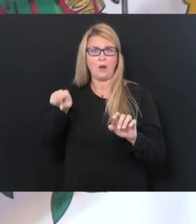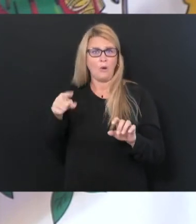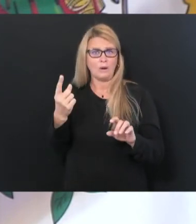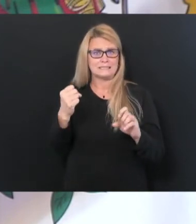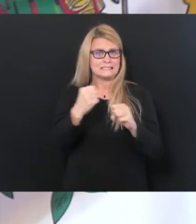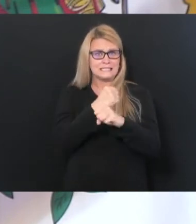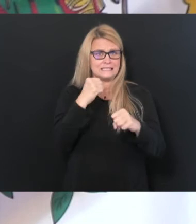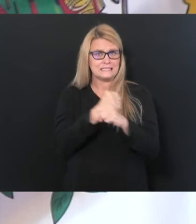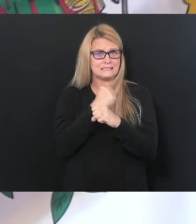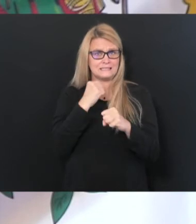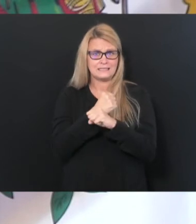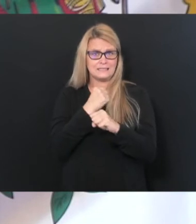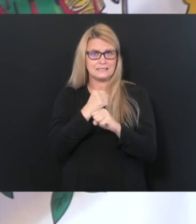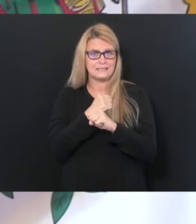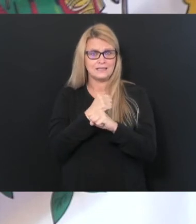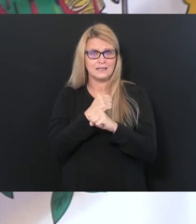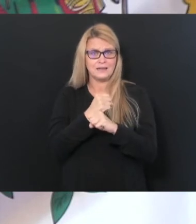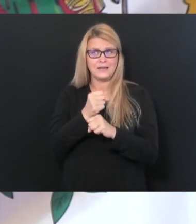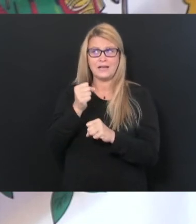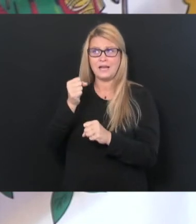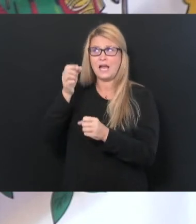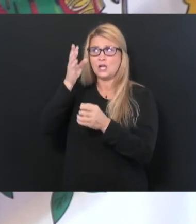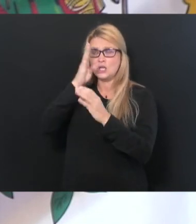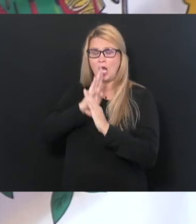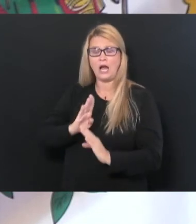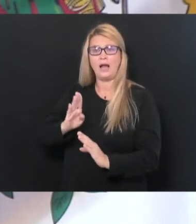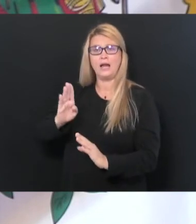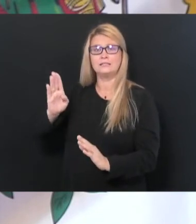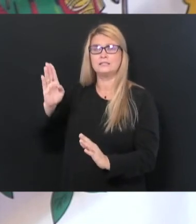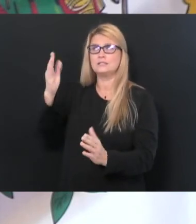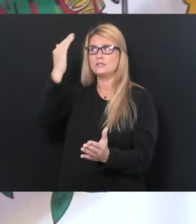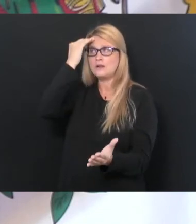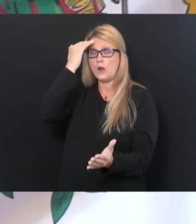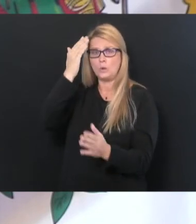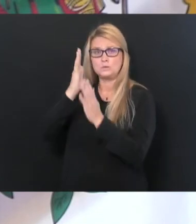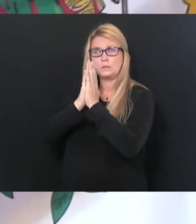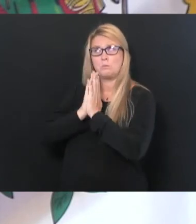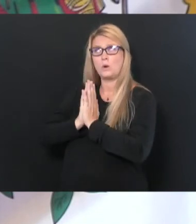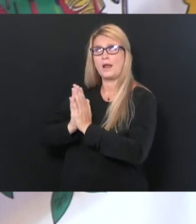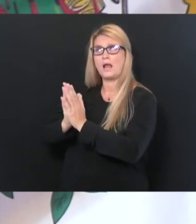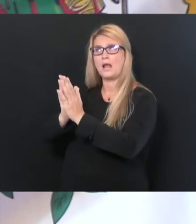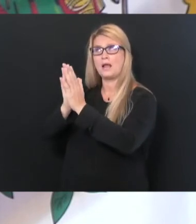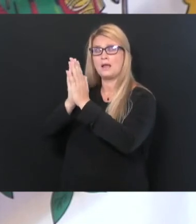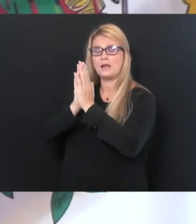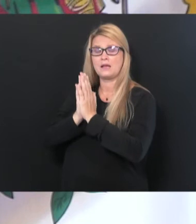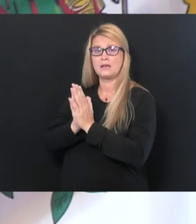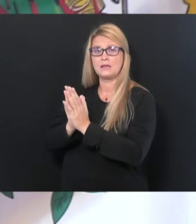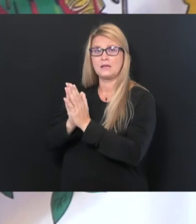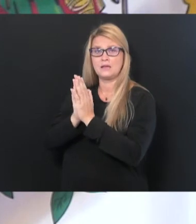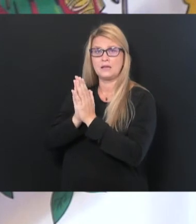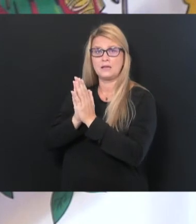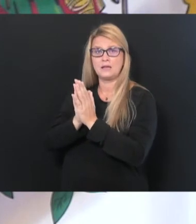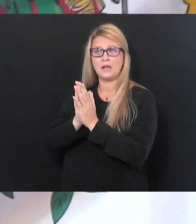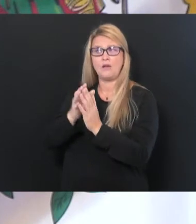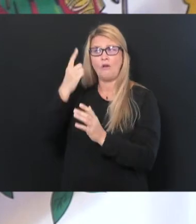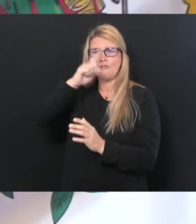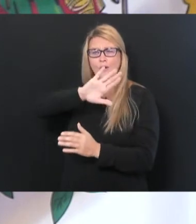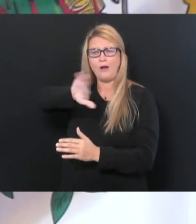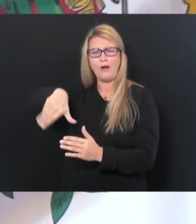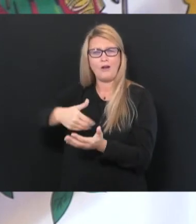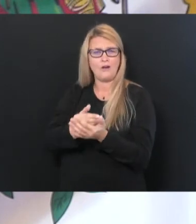Virginia. God hears our prayers, and let him hear them all for all these great